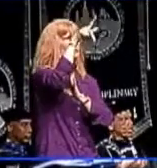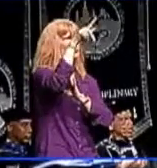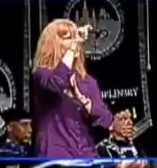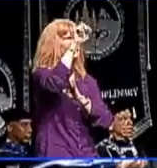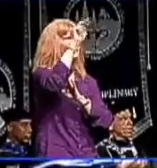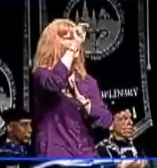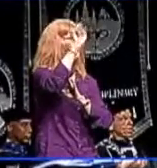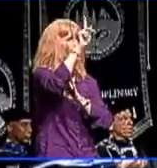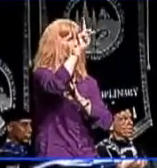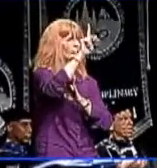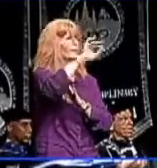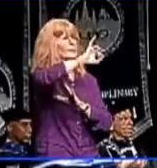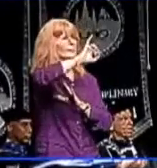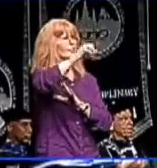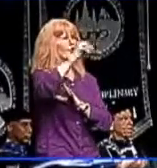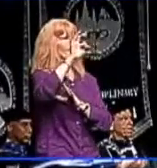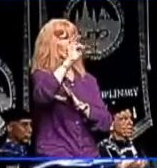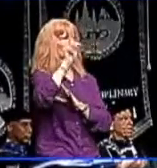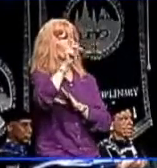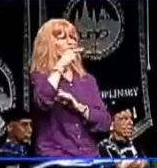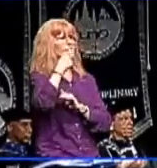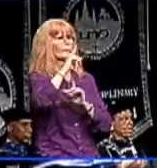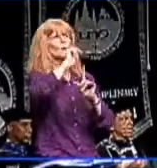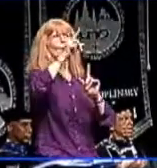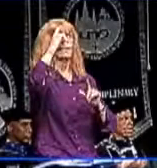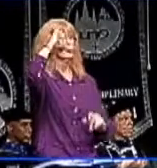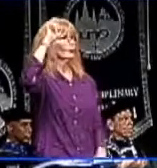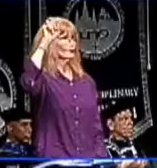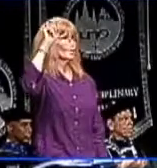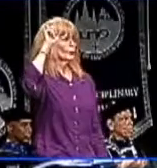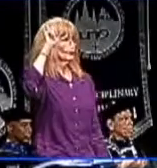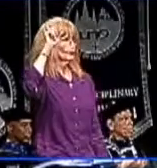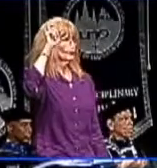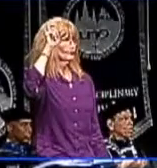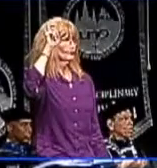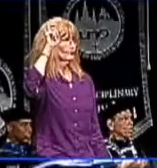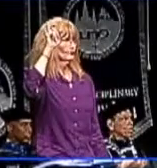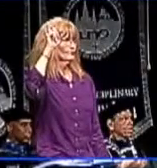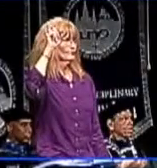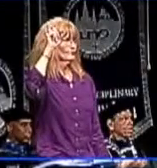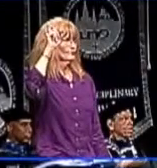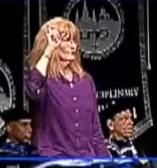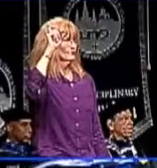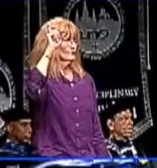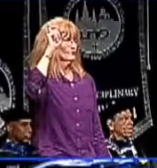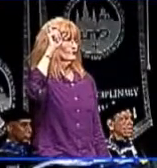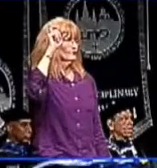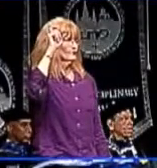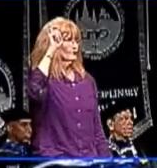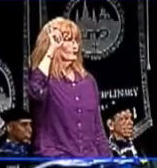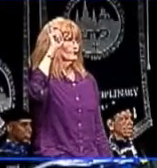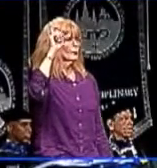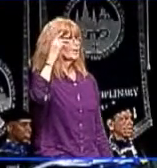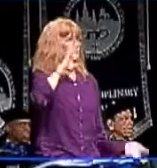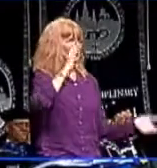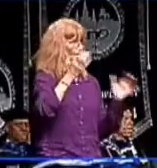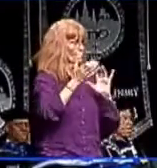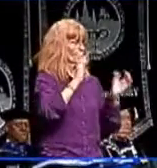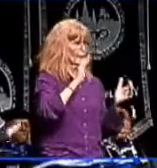said, "We're going to the moon." We're back at that stage. In